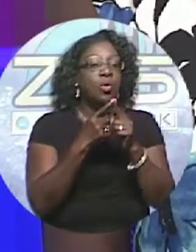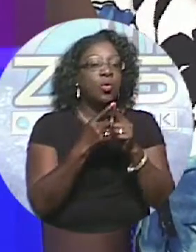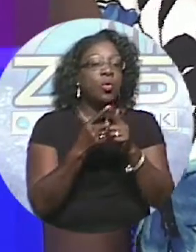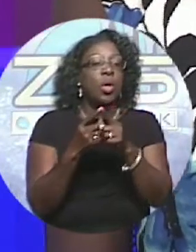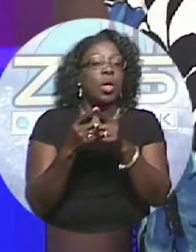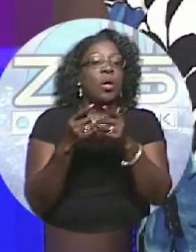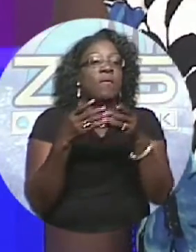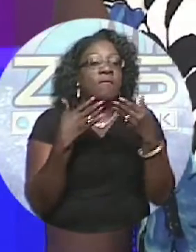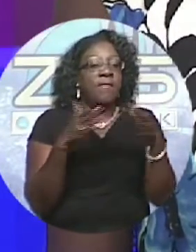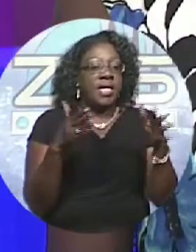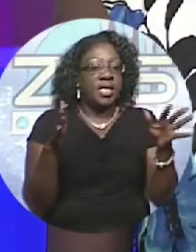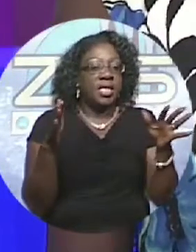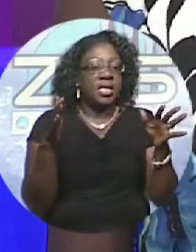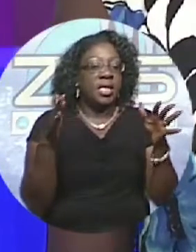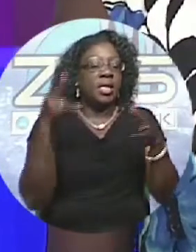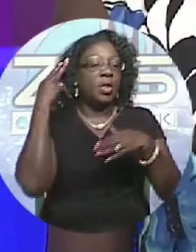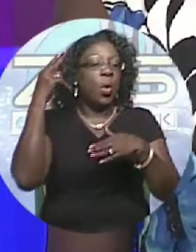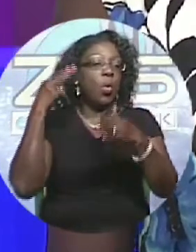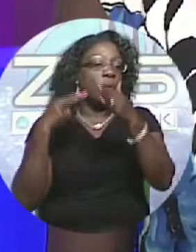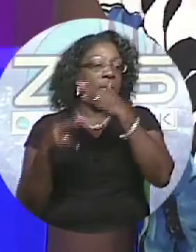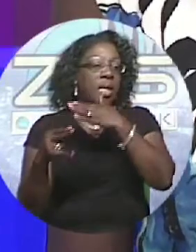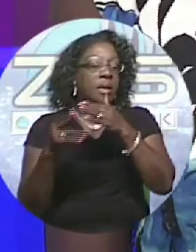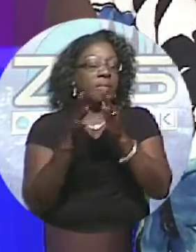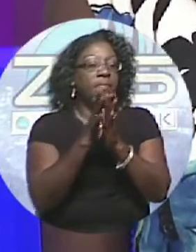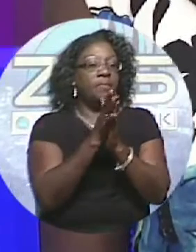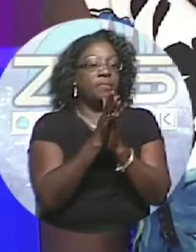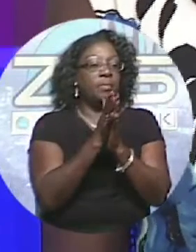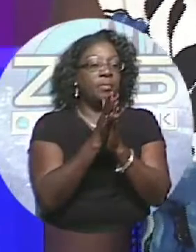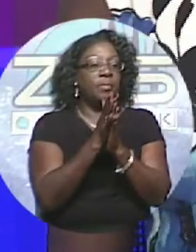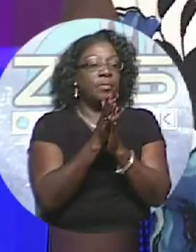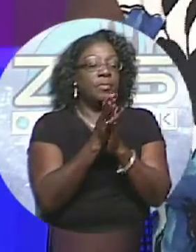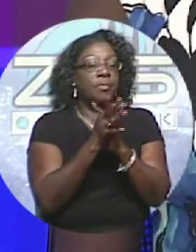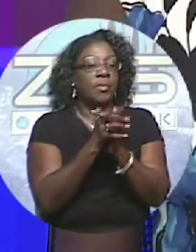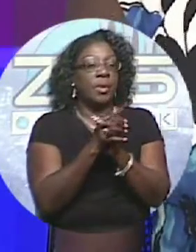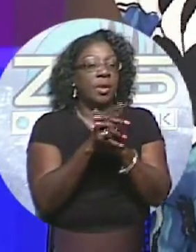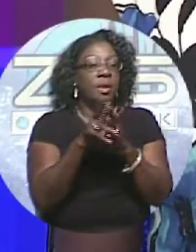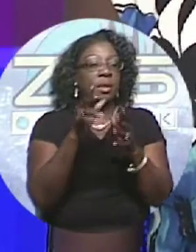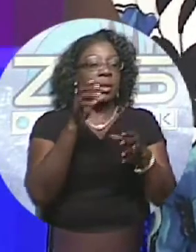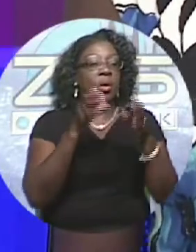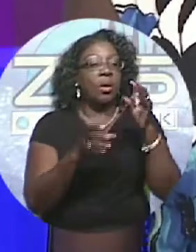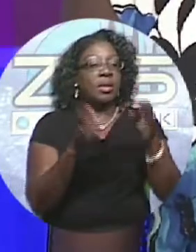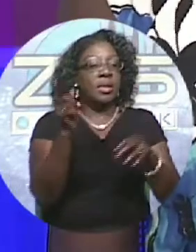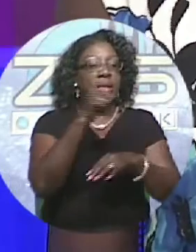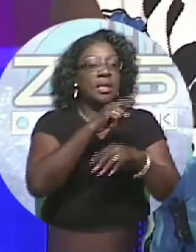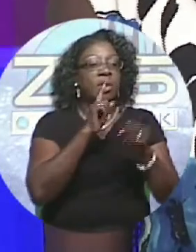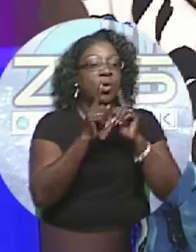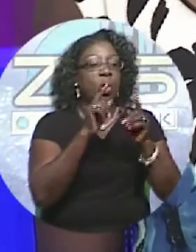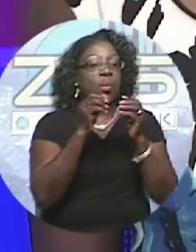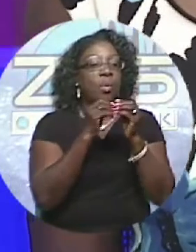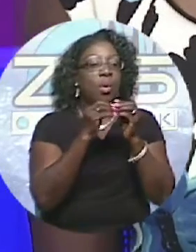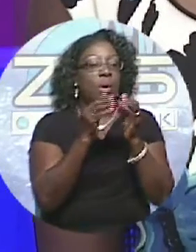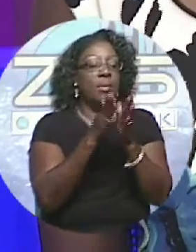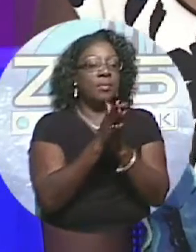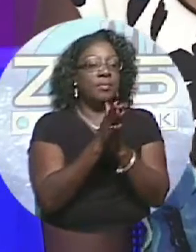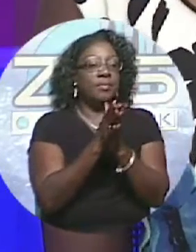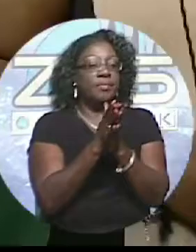resolution for the resort that has had its share of challenges. Noel-Ferguson was in court today and has that